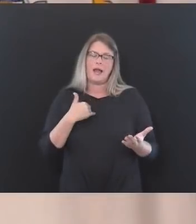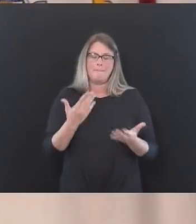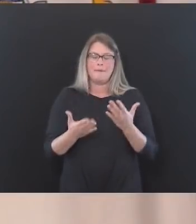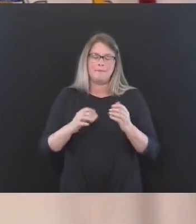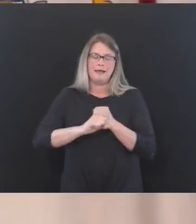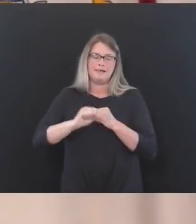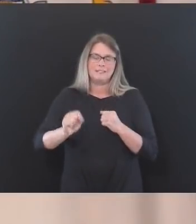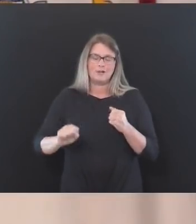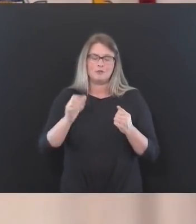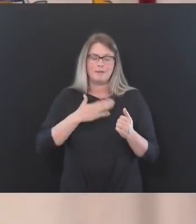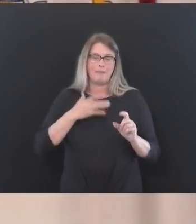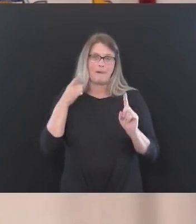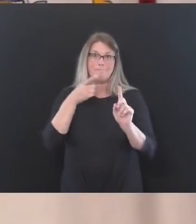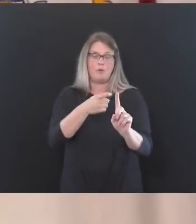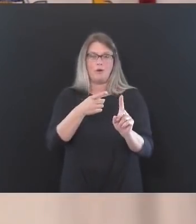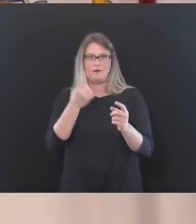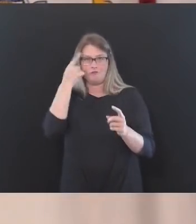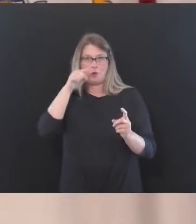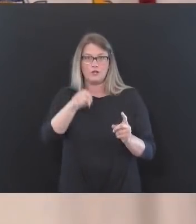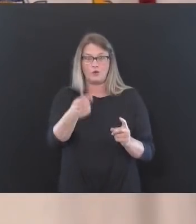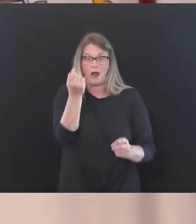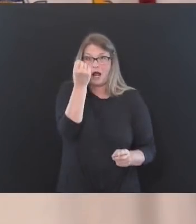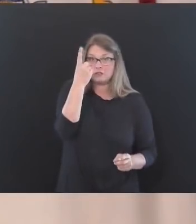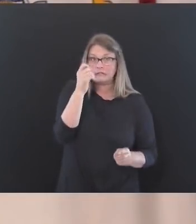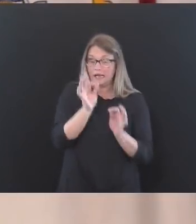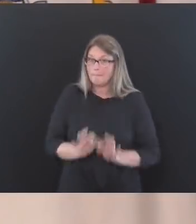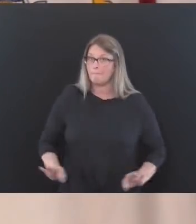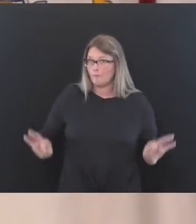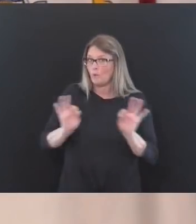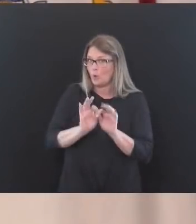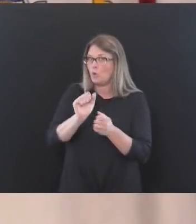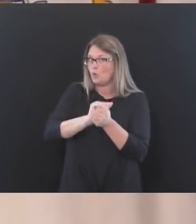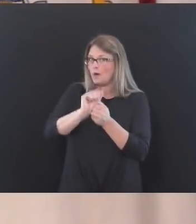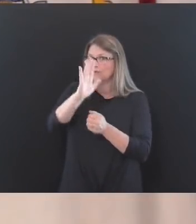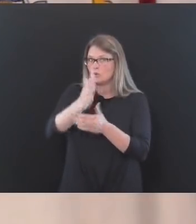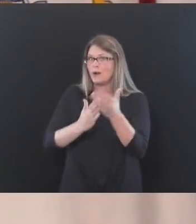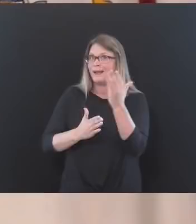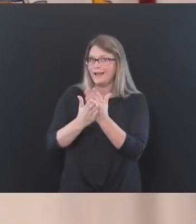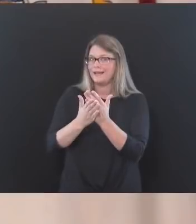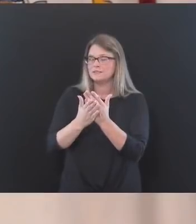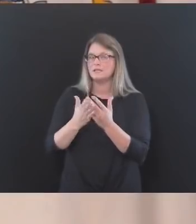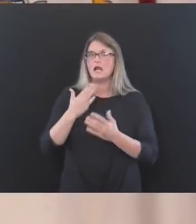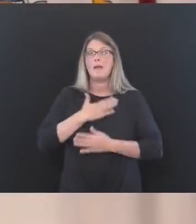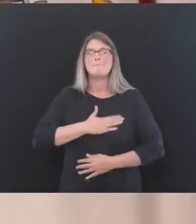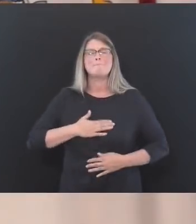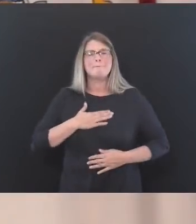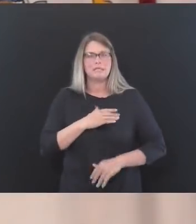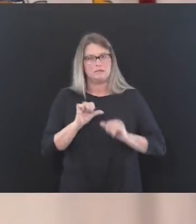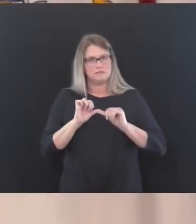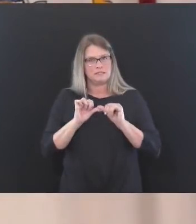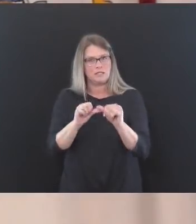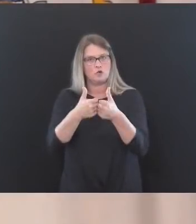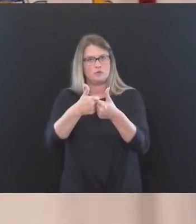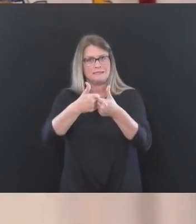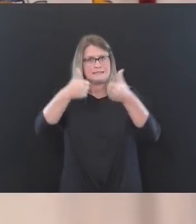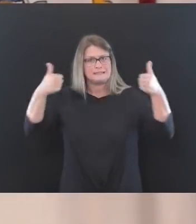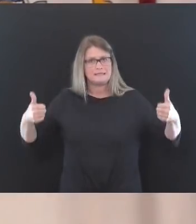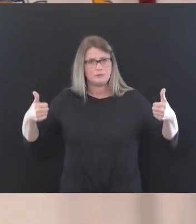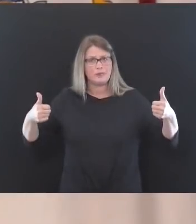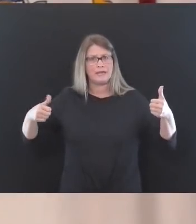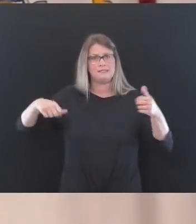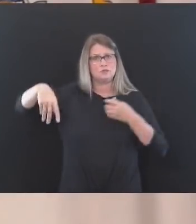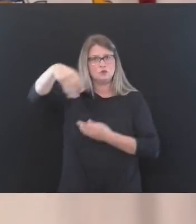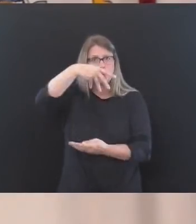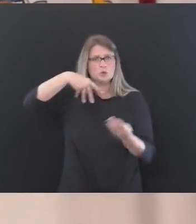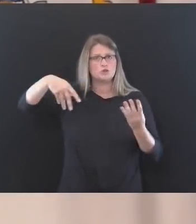point. But with all that being said, please keep your social distancing. For those 6